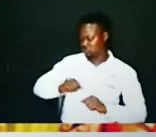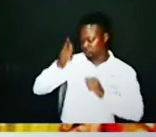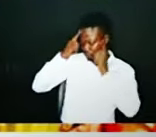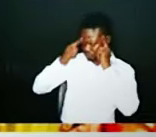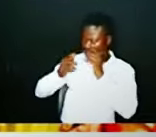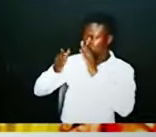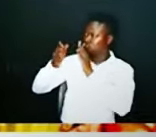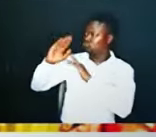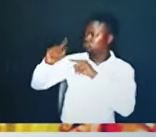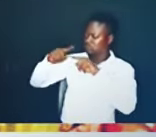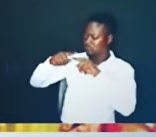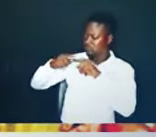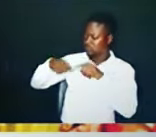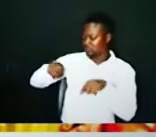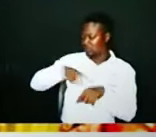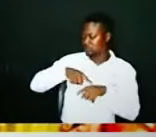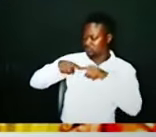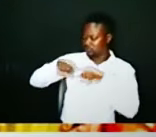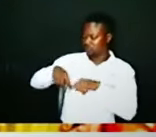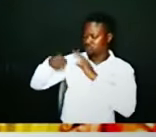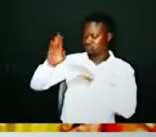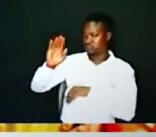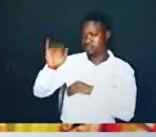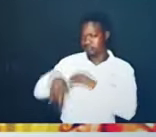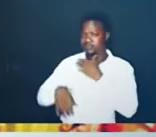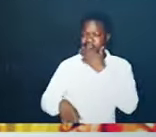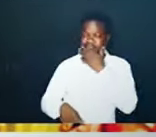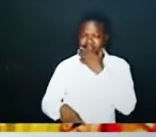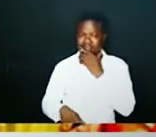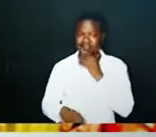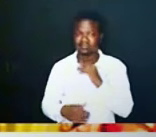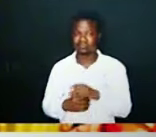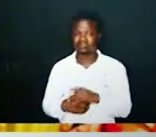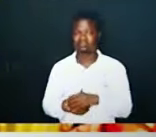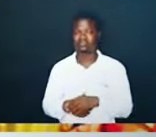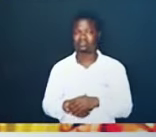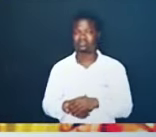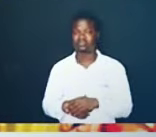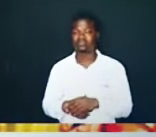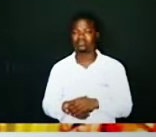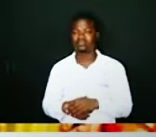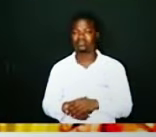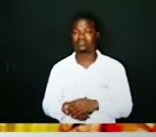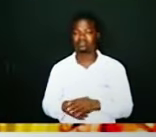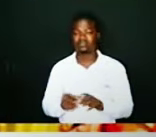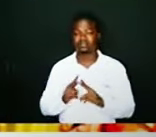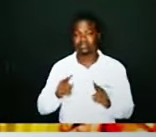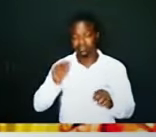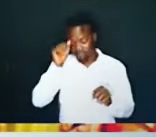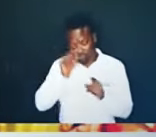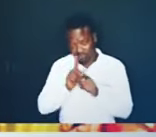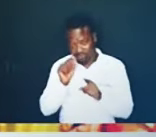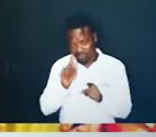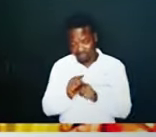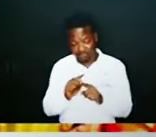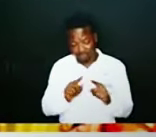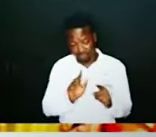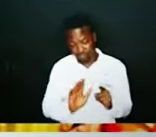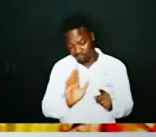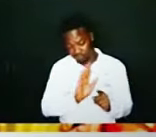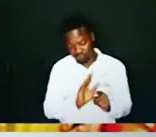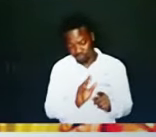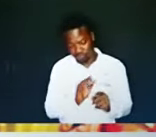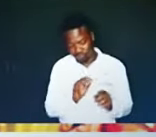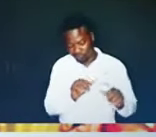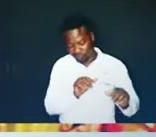de wohun wonhu se wo nyankopon asofo edima amanyina Nebuchadnezzar e kan ho. So brothers, by their attitude, their